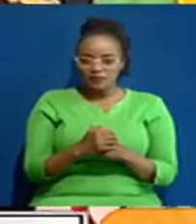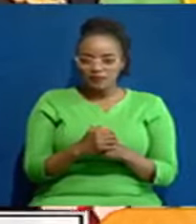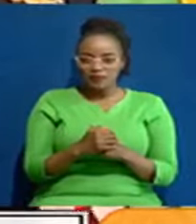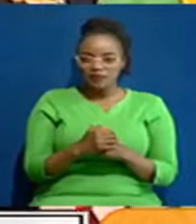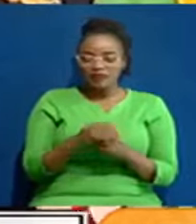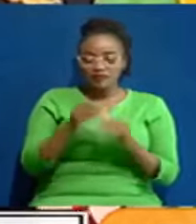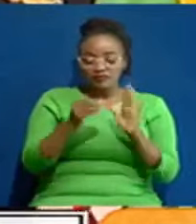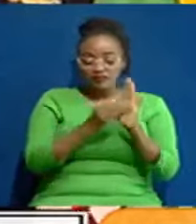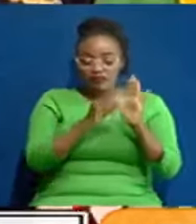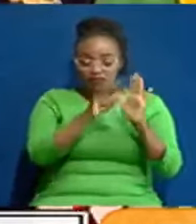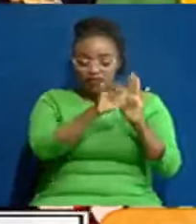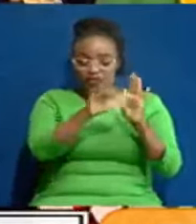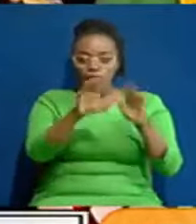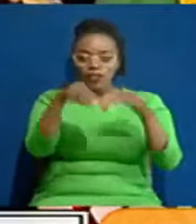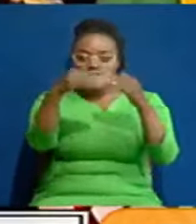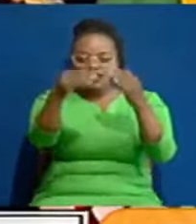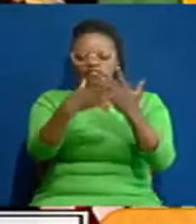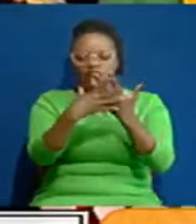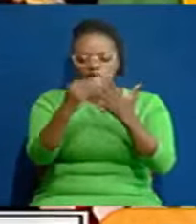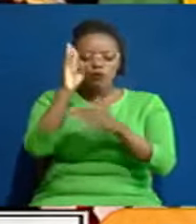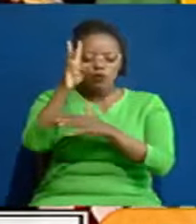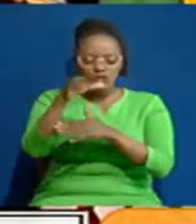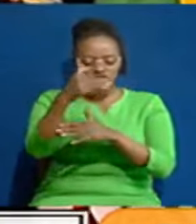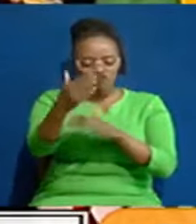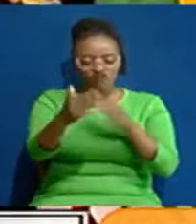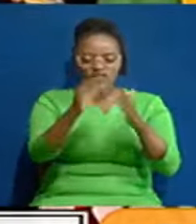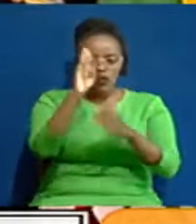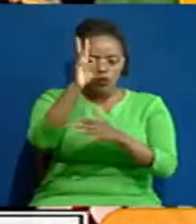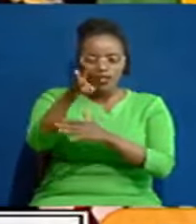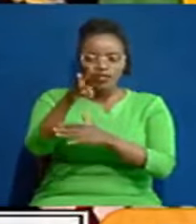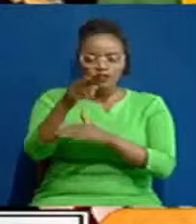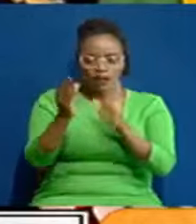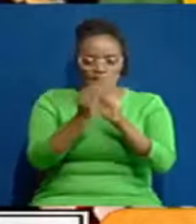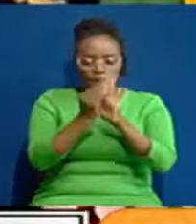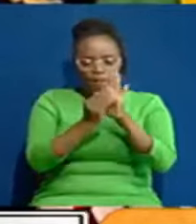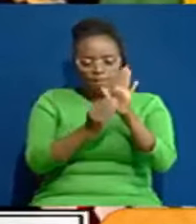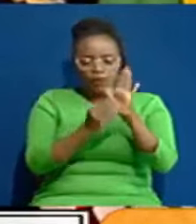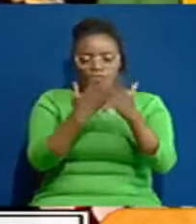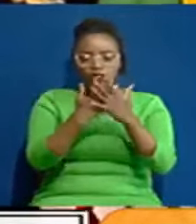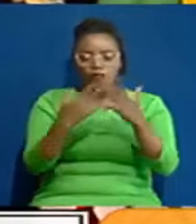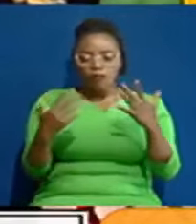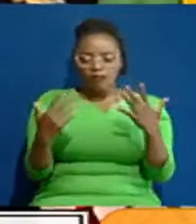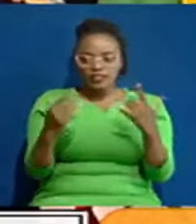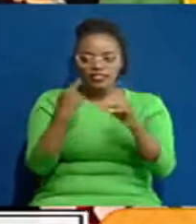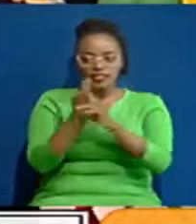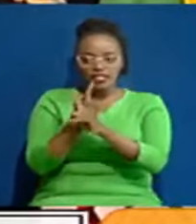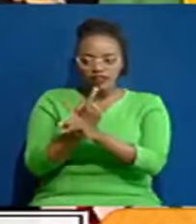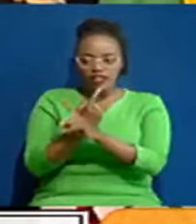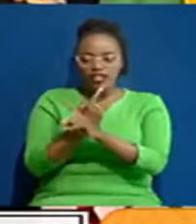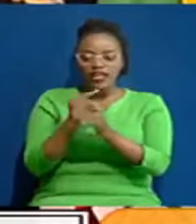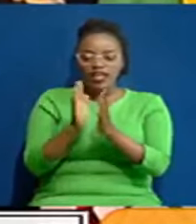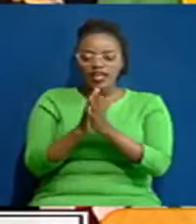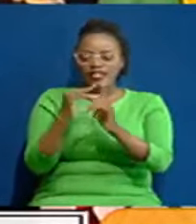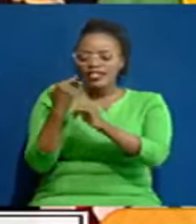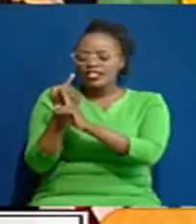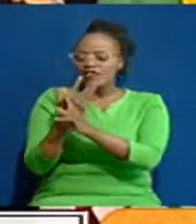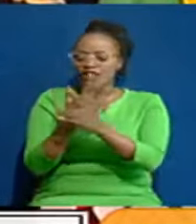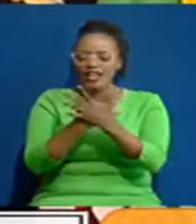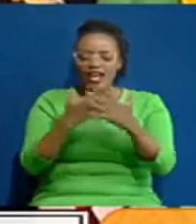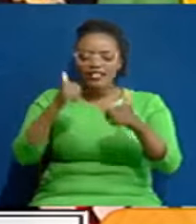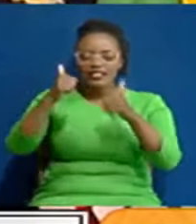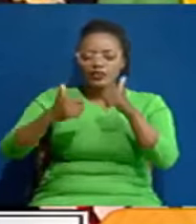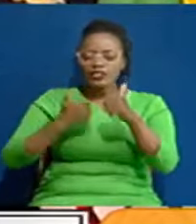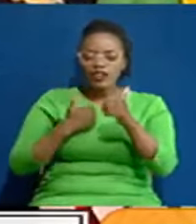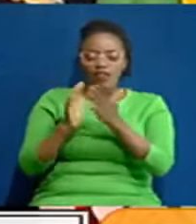In the will, you'll be given a copy. He did put his properties and assets